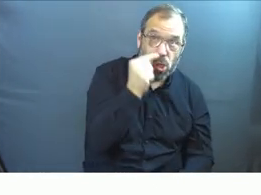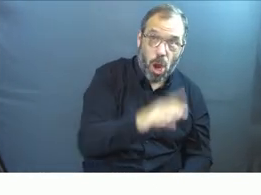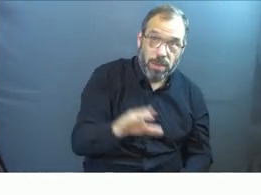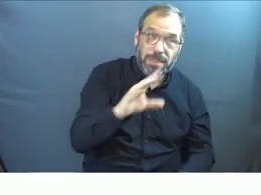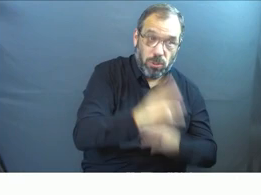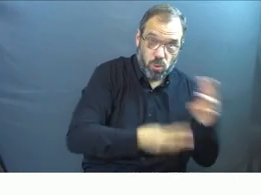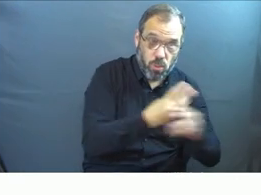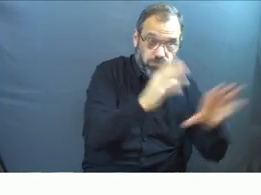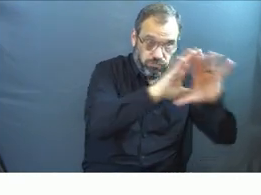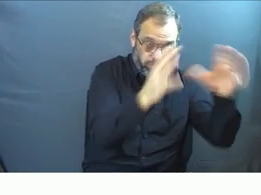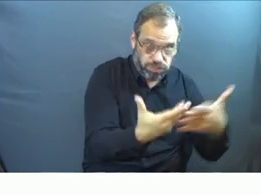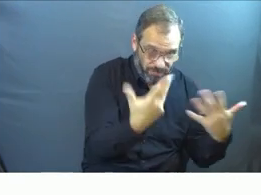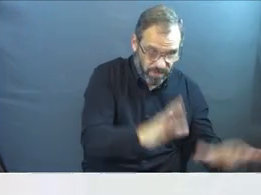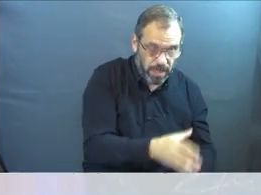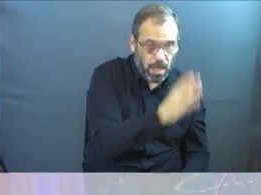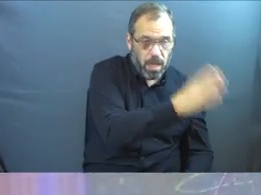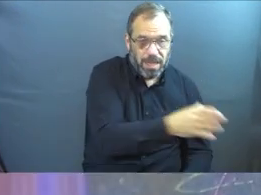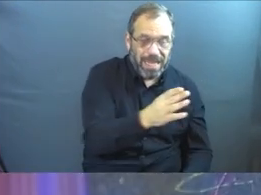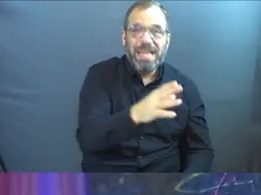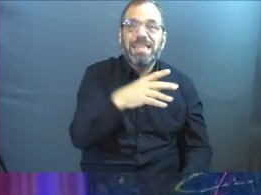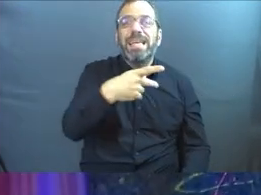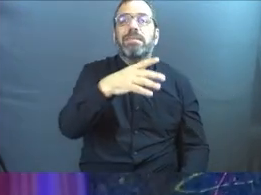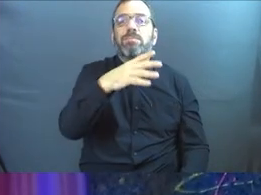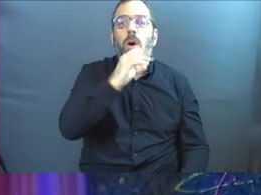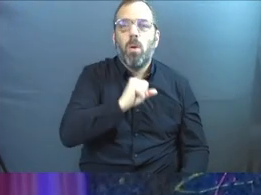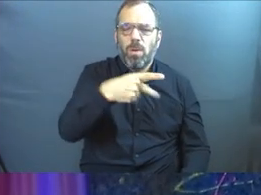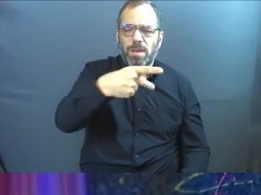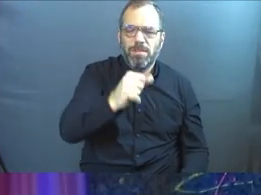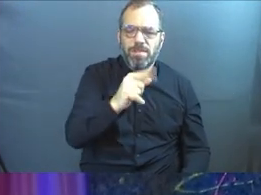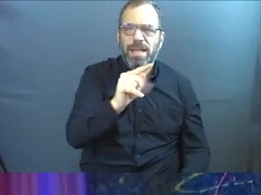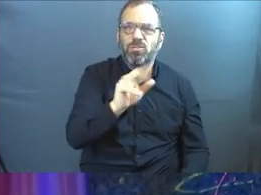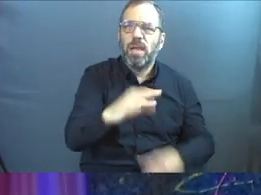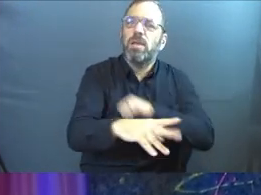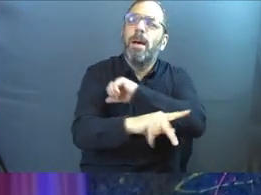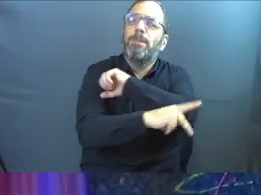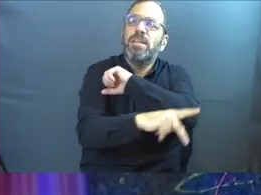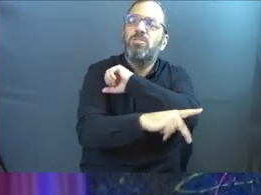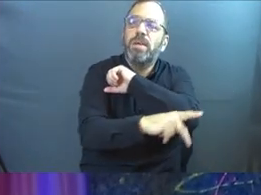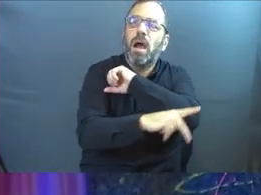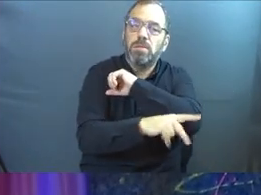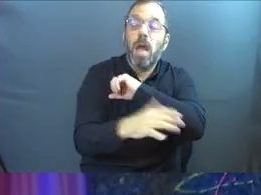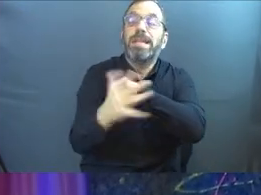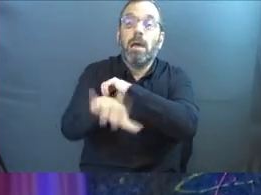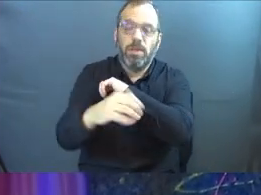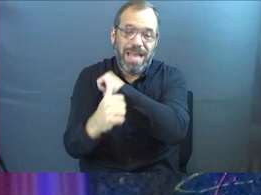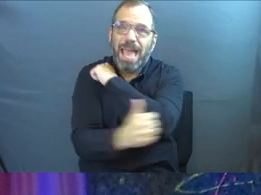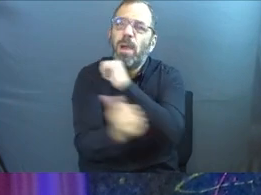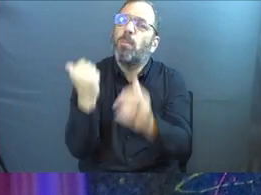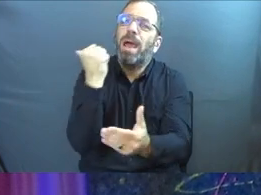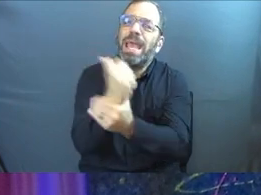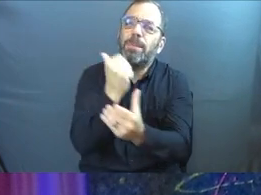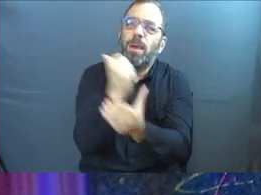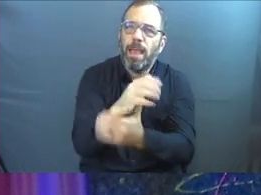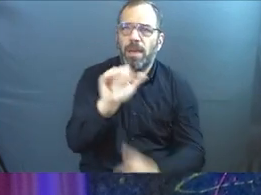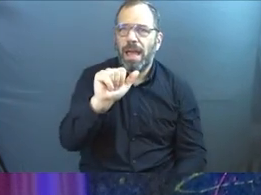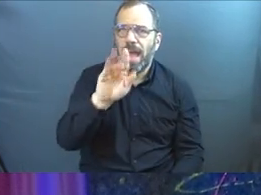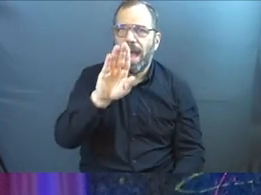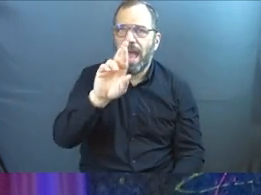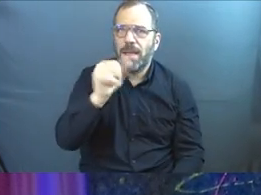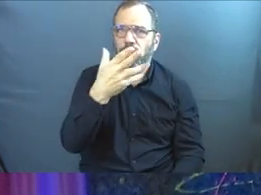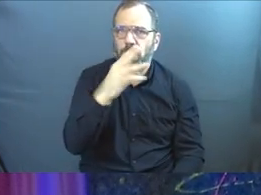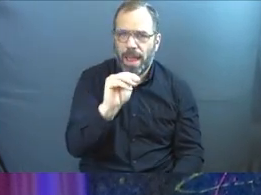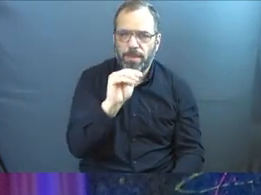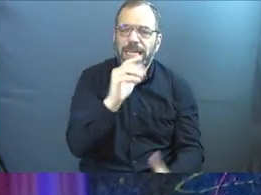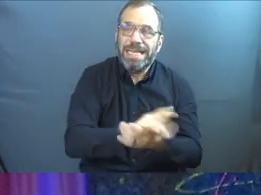the world. And then you've got the patriarchs, and the one that's most important to us here today is Abraham, because Abraham is that first person who